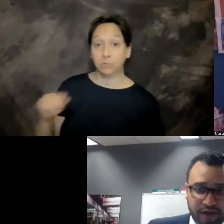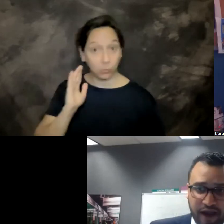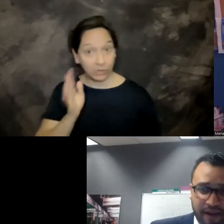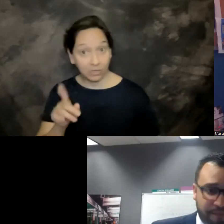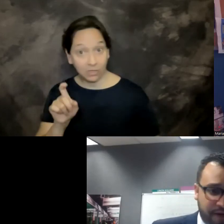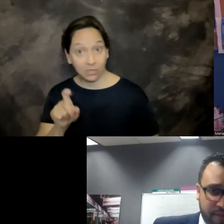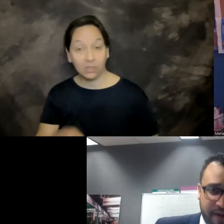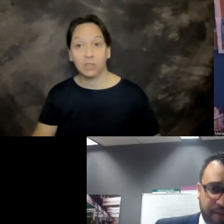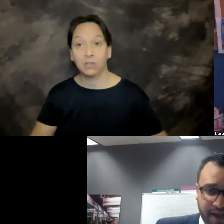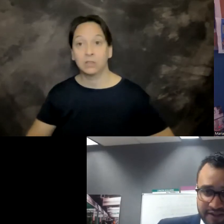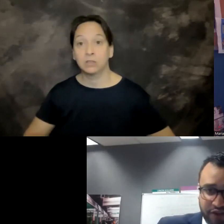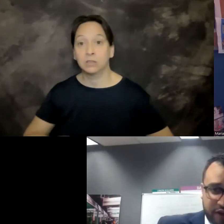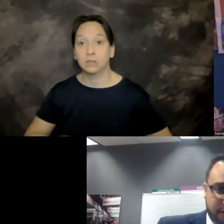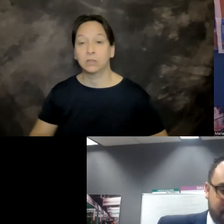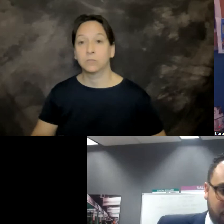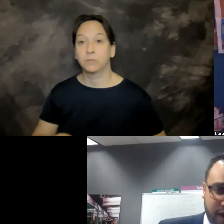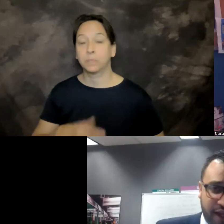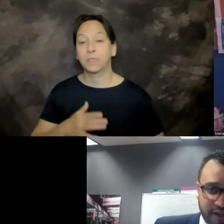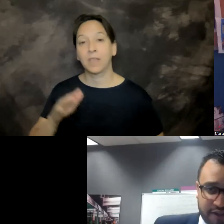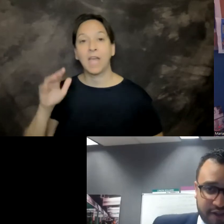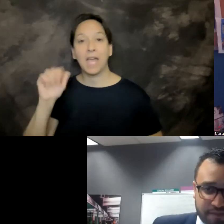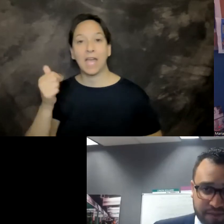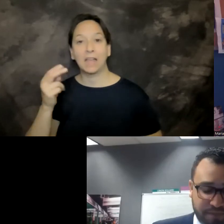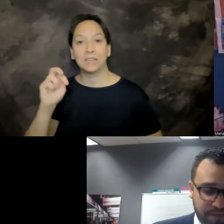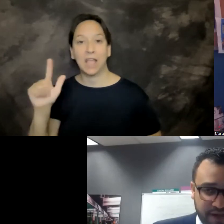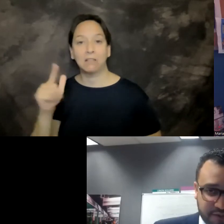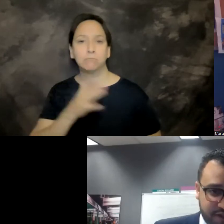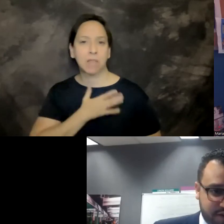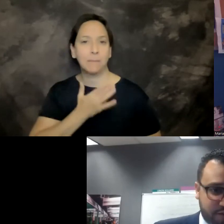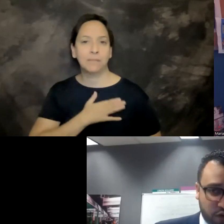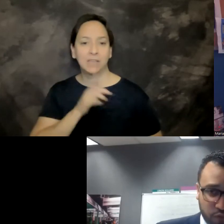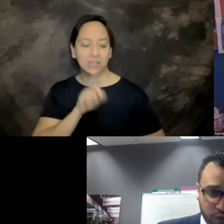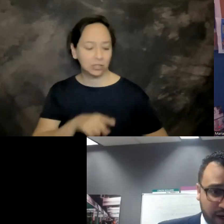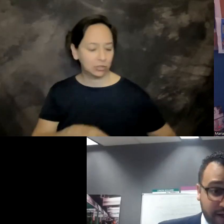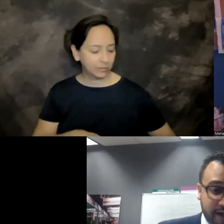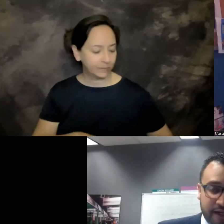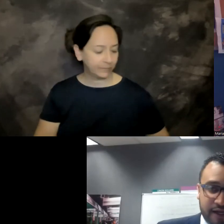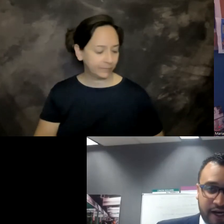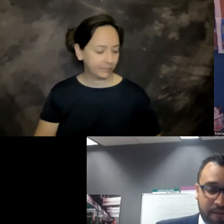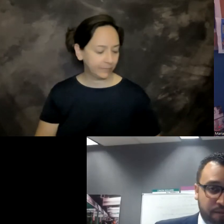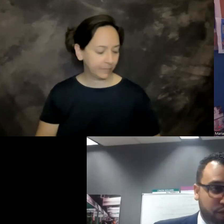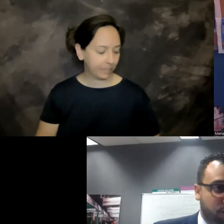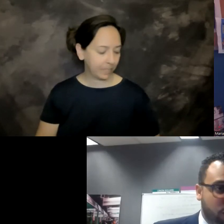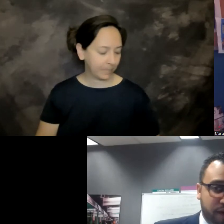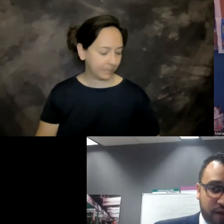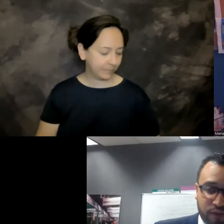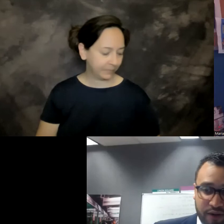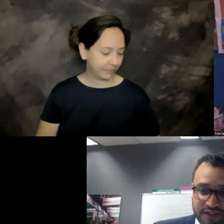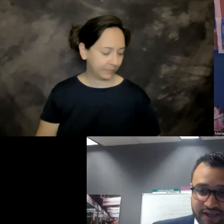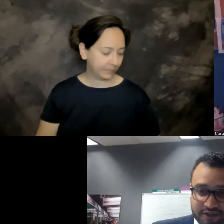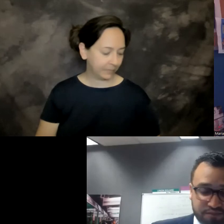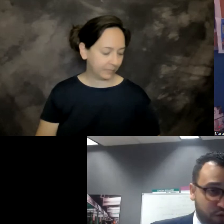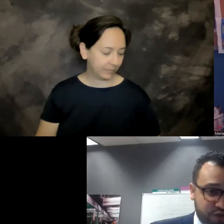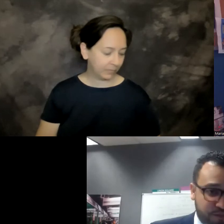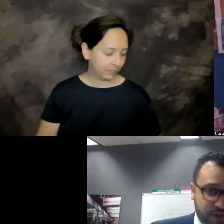Chief, I'm happy to answer that, and you can get into the BPS piece if you wouldn't mind. There will be, what I would